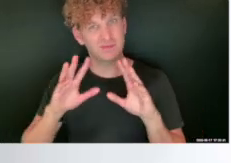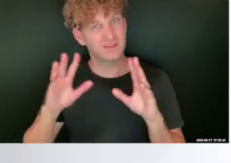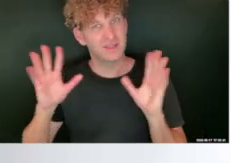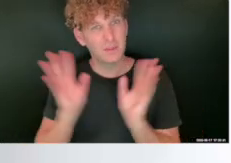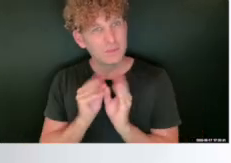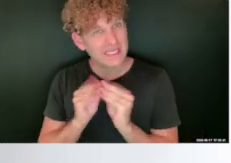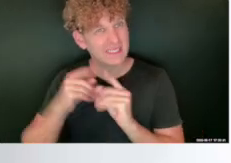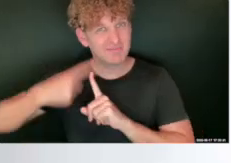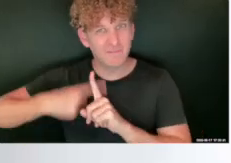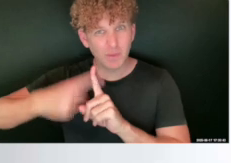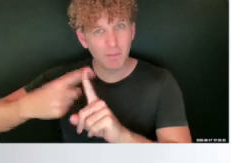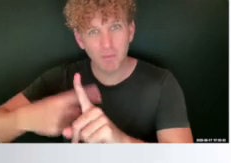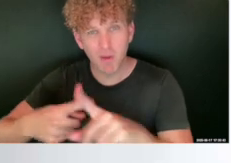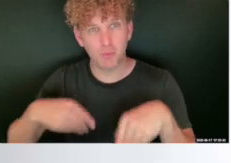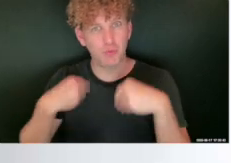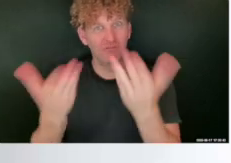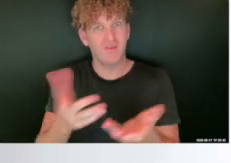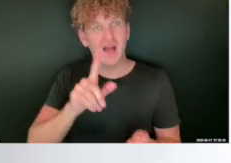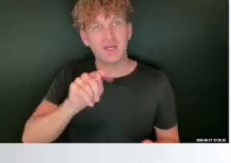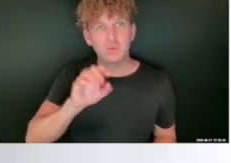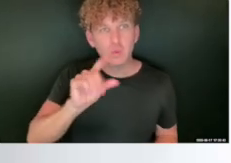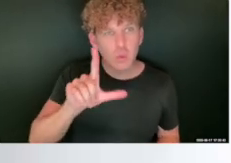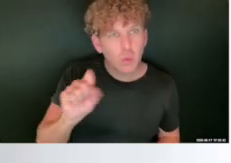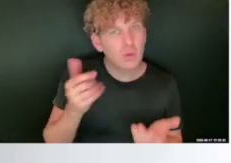and benefit from the grant.